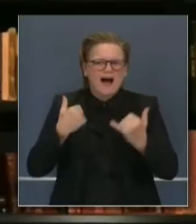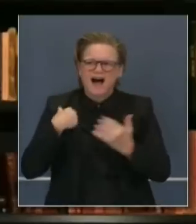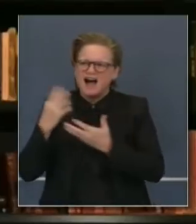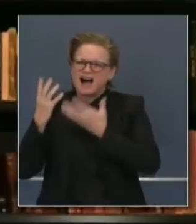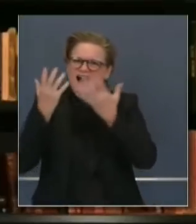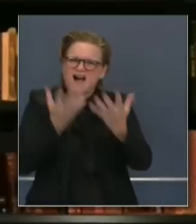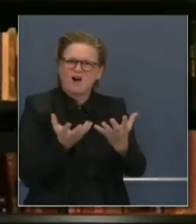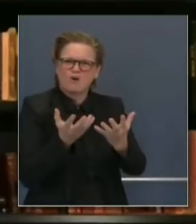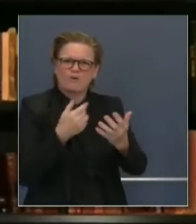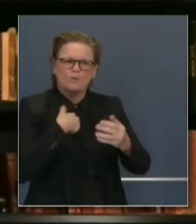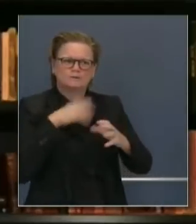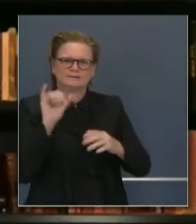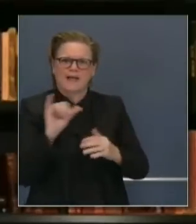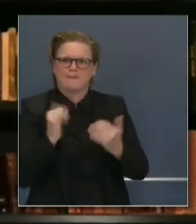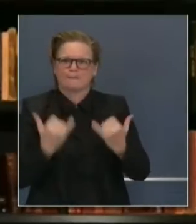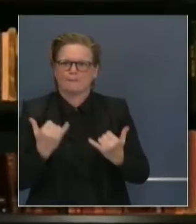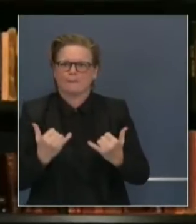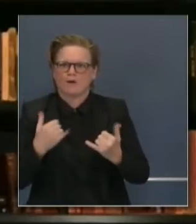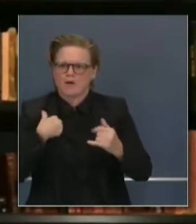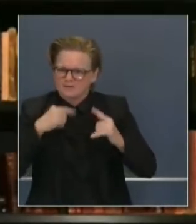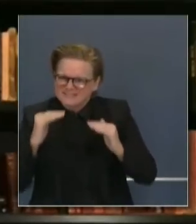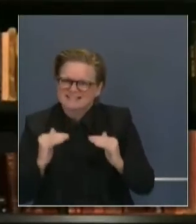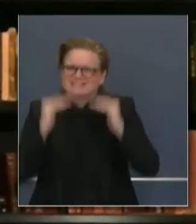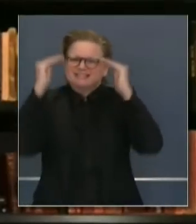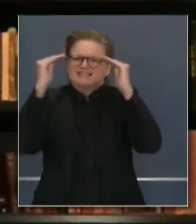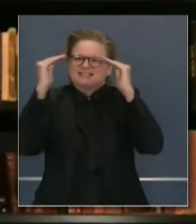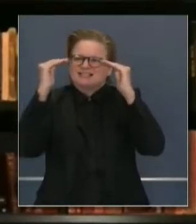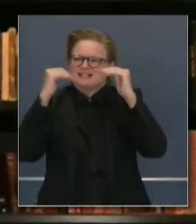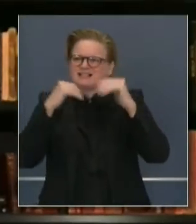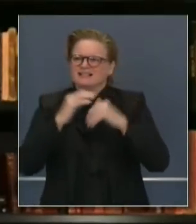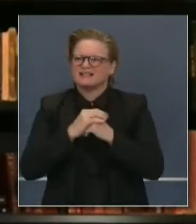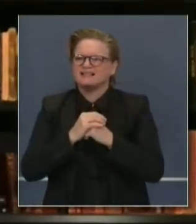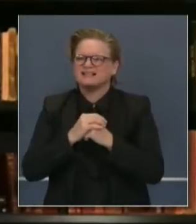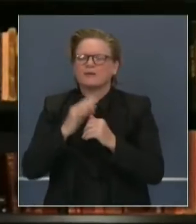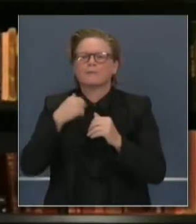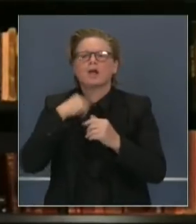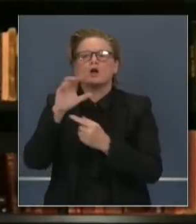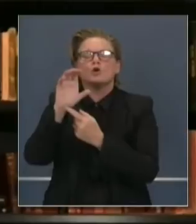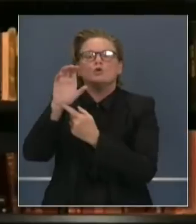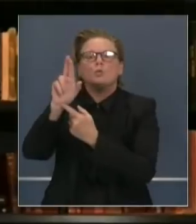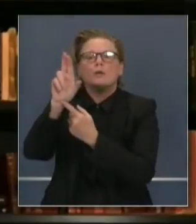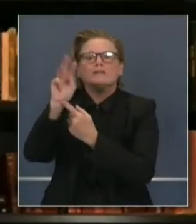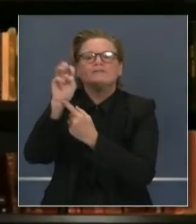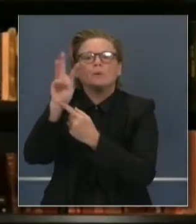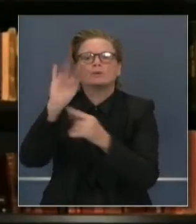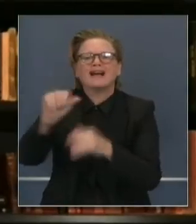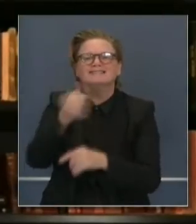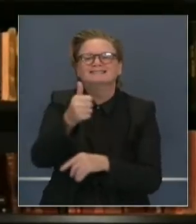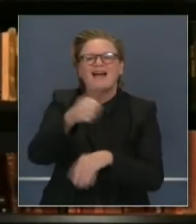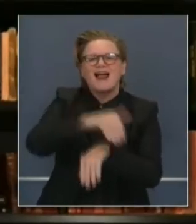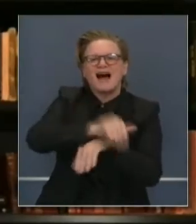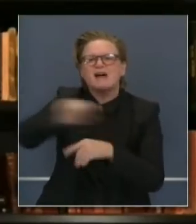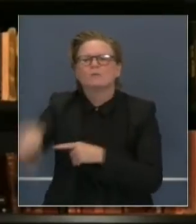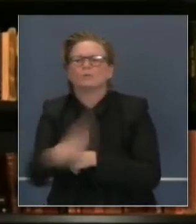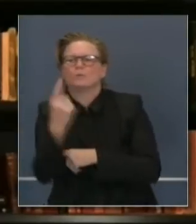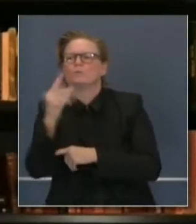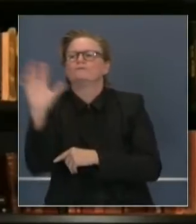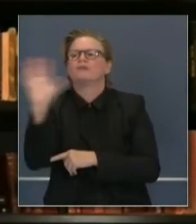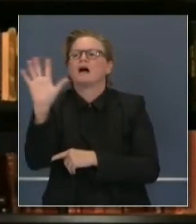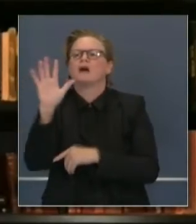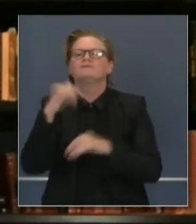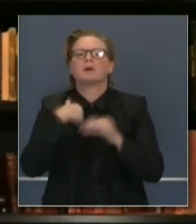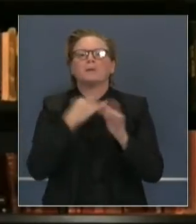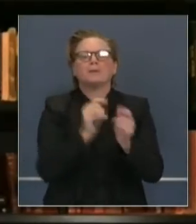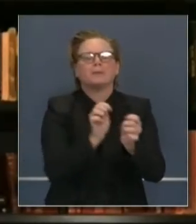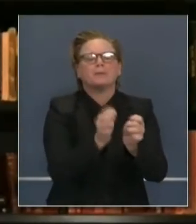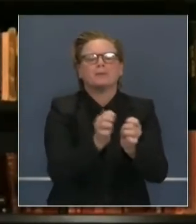level. We're moving past just the curfew conversation. We're looking past just a few sectoral